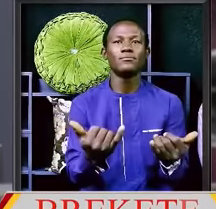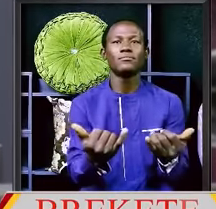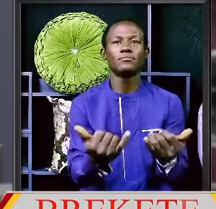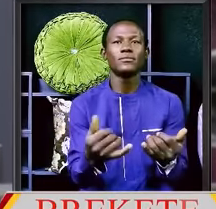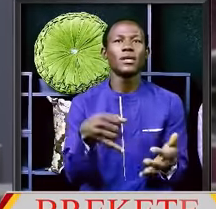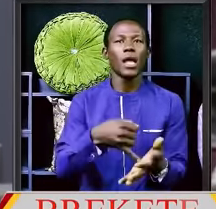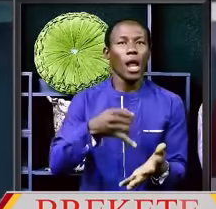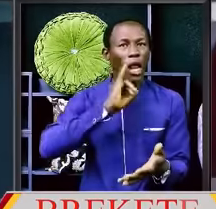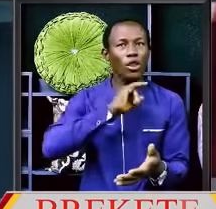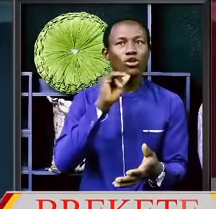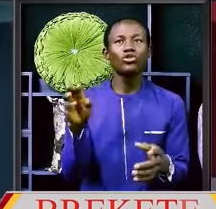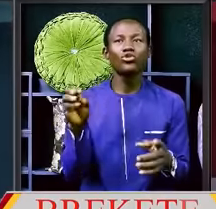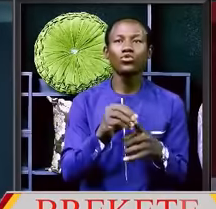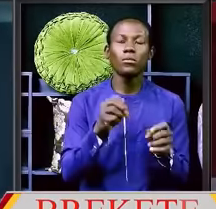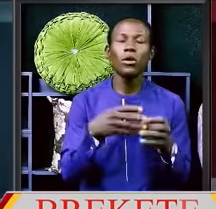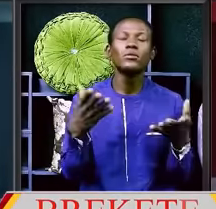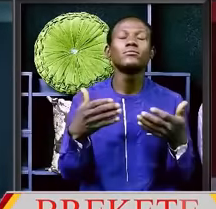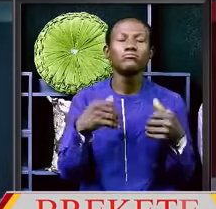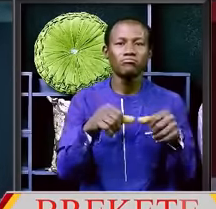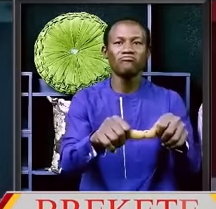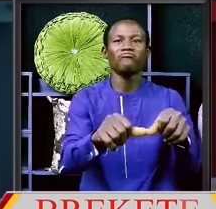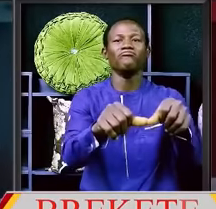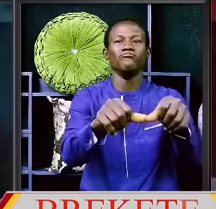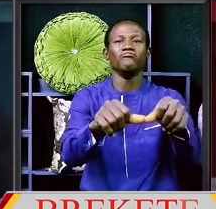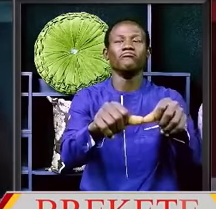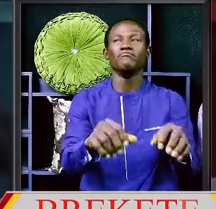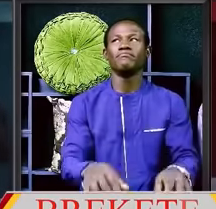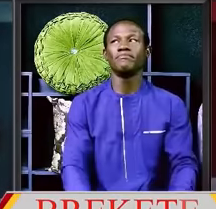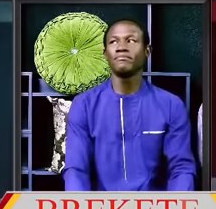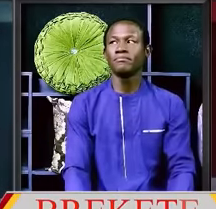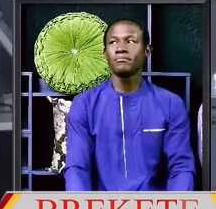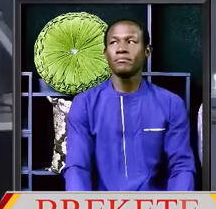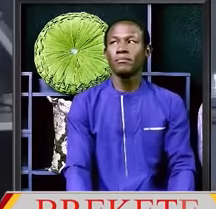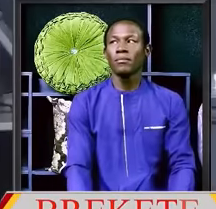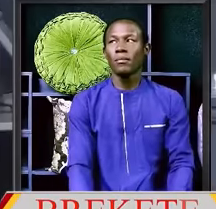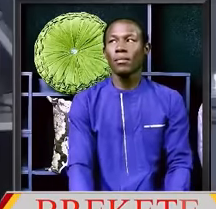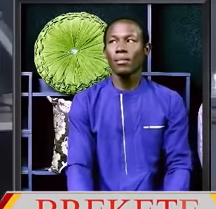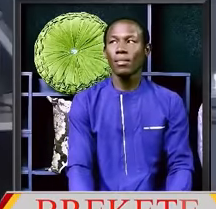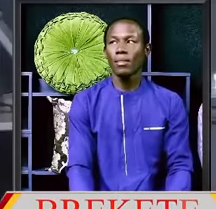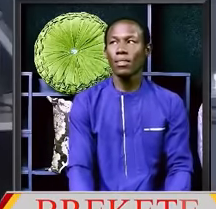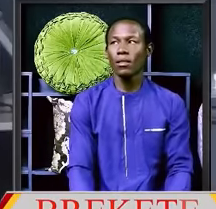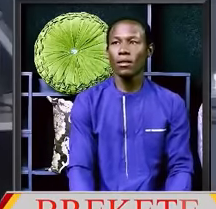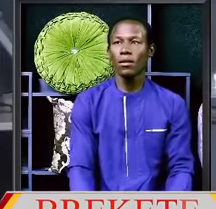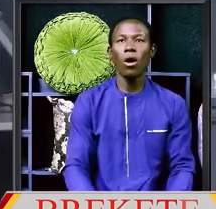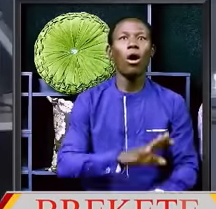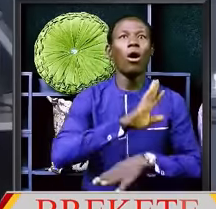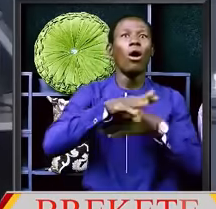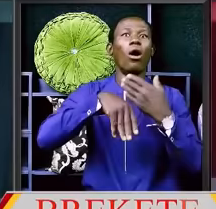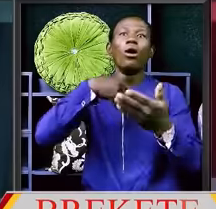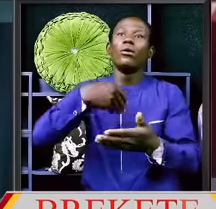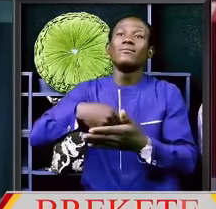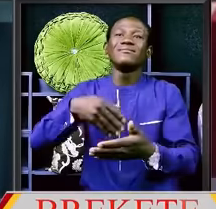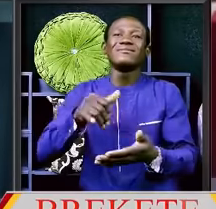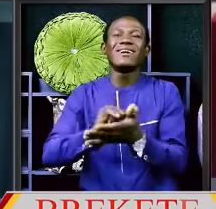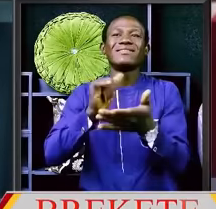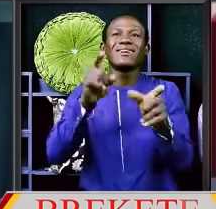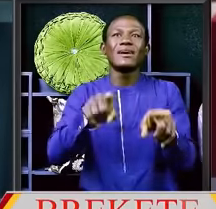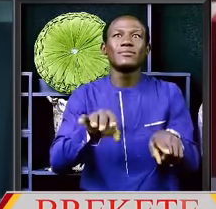It's not too much, ba? Yes, sir. Ngwano. Now, mo bubu nkan to sele yen, mo wa ri